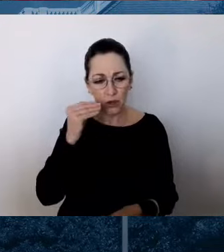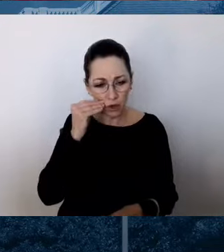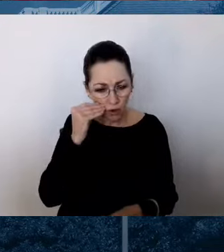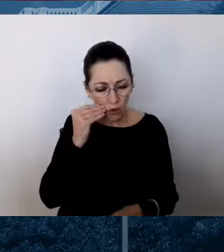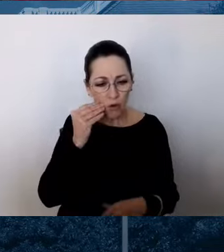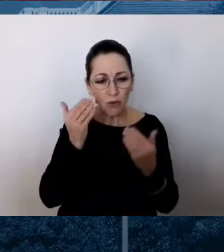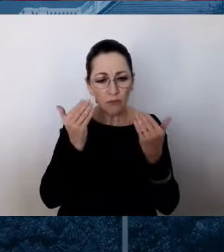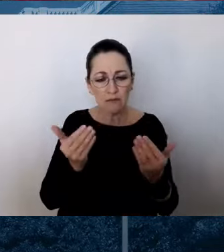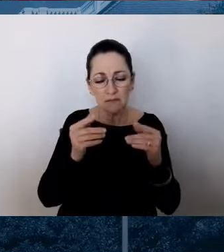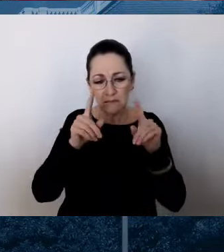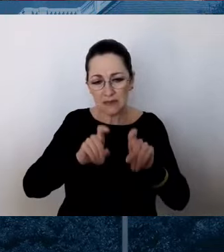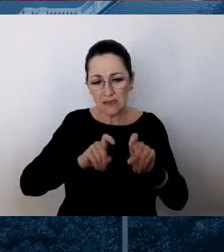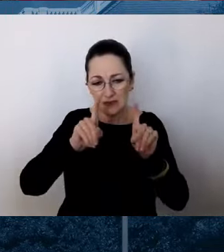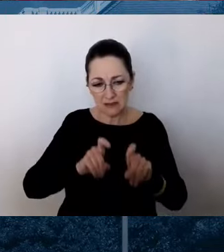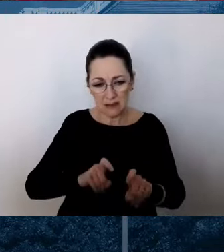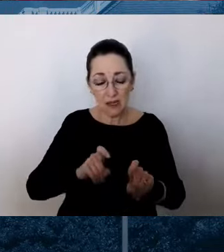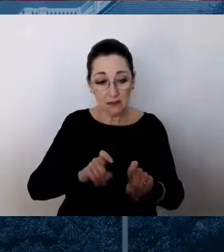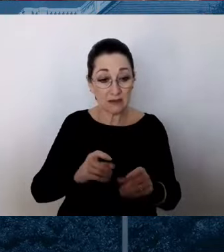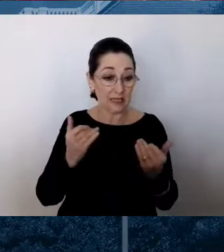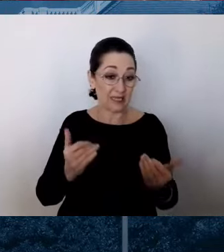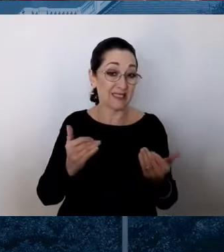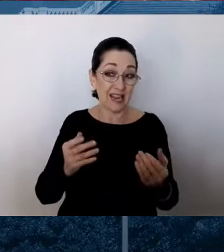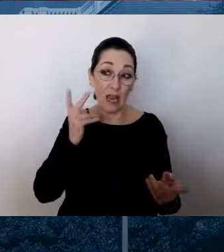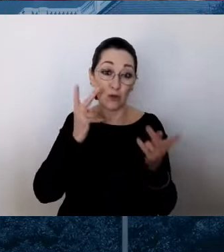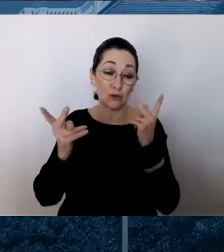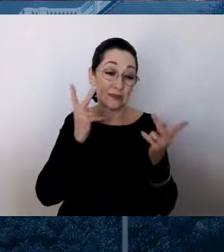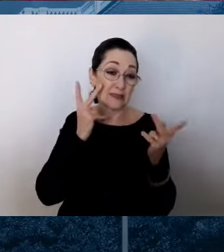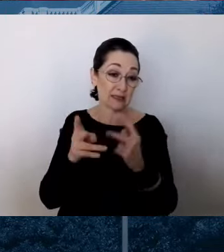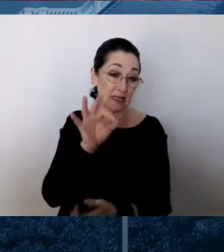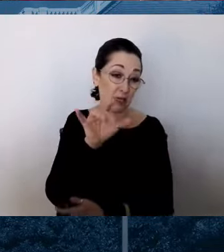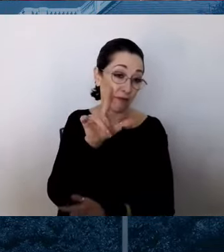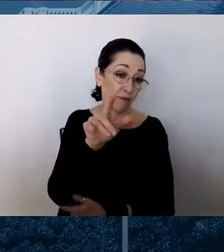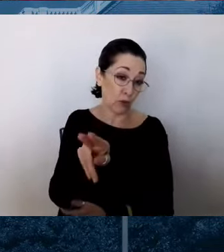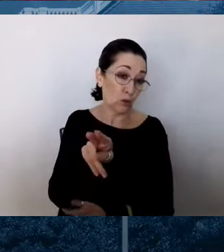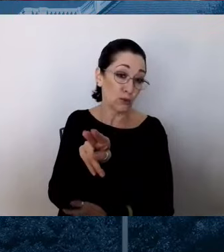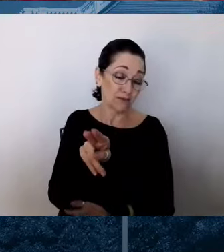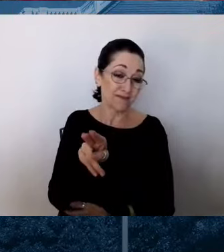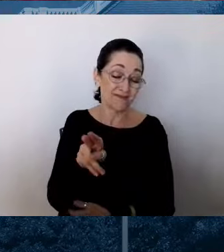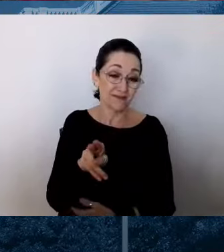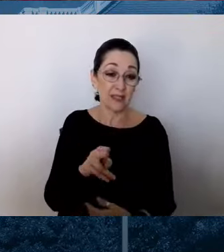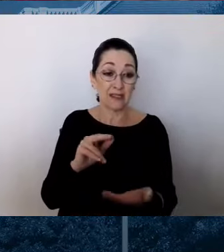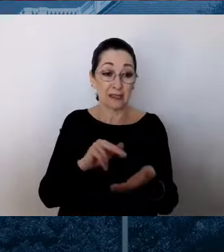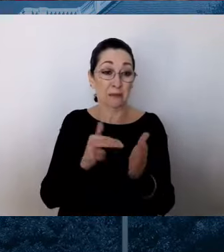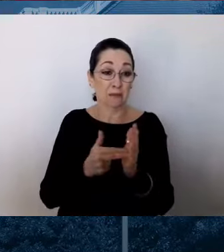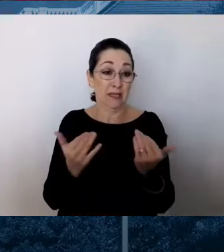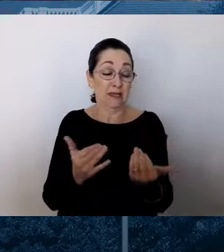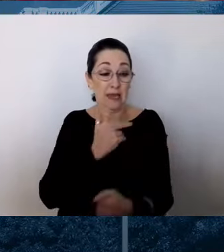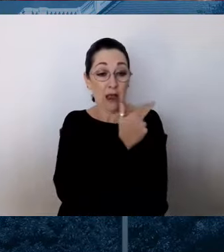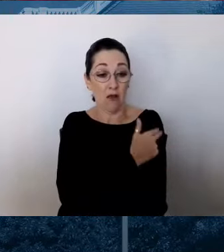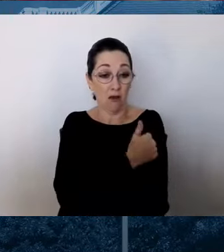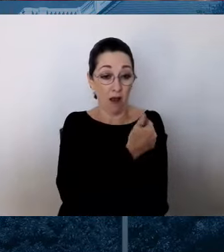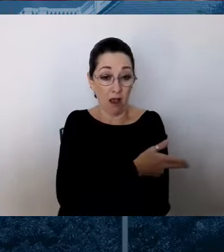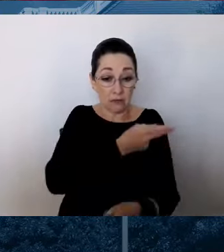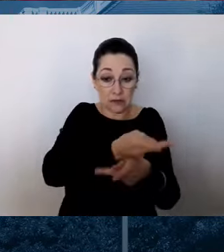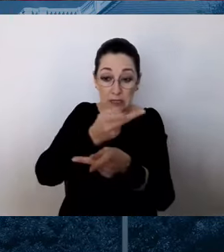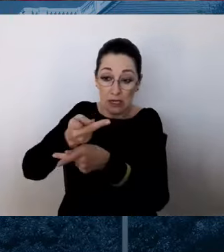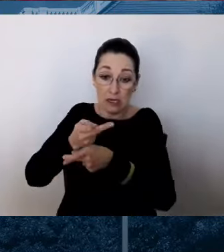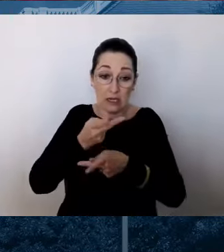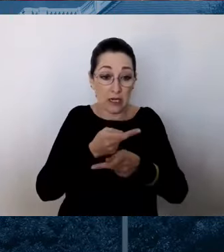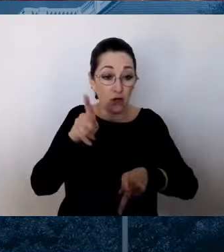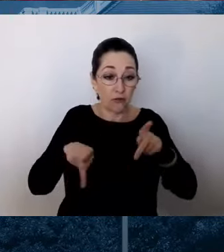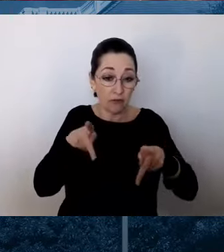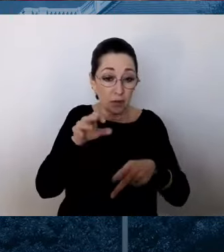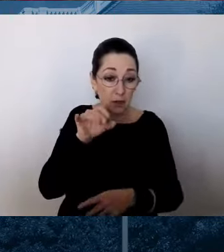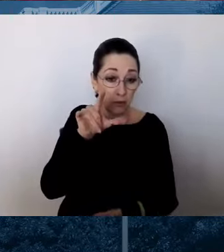It is active, and we just can't afford the strain on our healthcare system to add a bigger winter